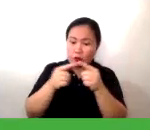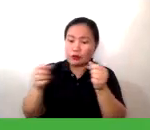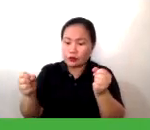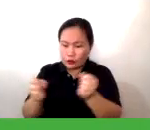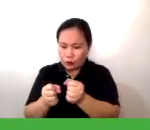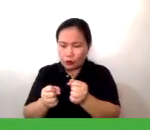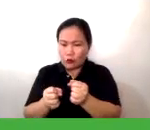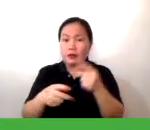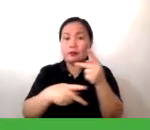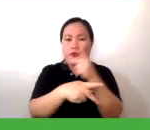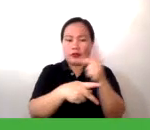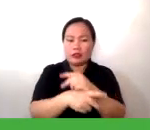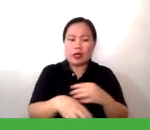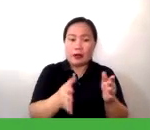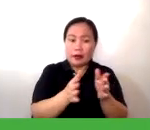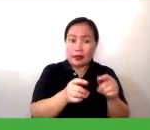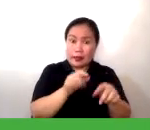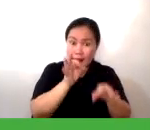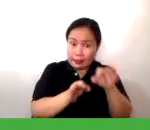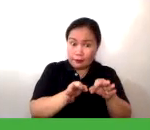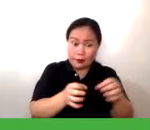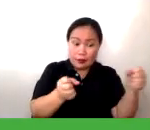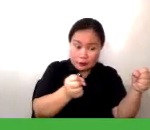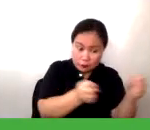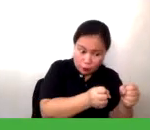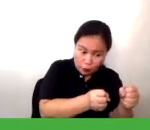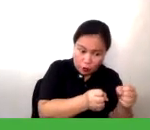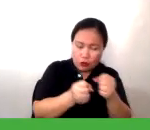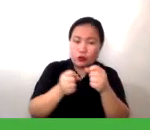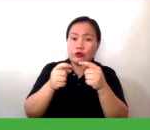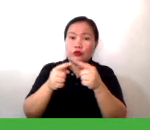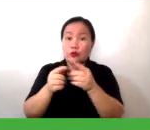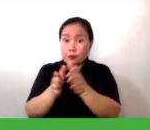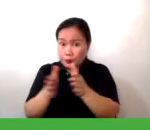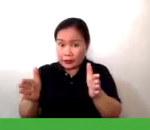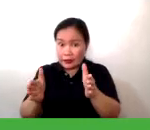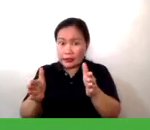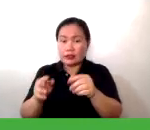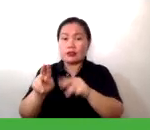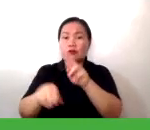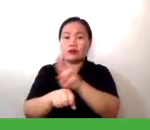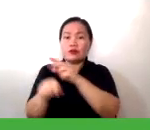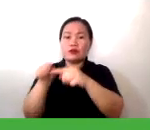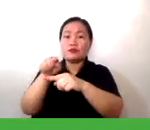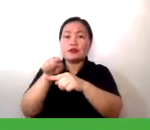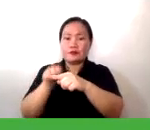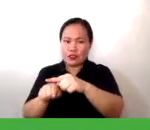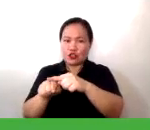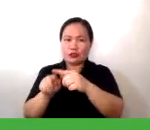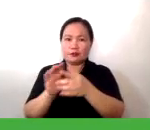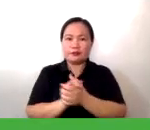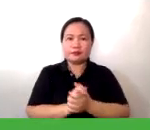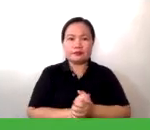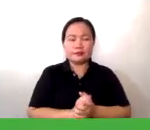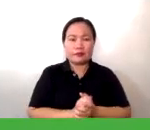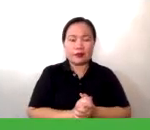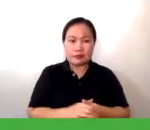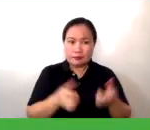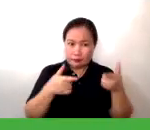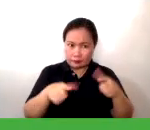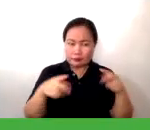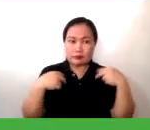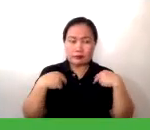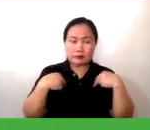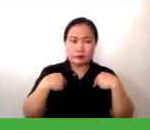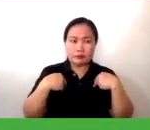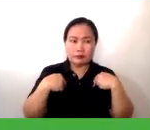are multiplying. Pag smaller to bigger, we are dividing. Okay. So, let's